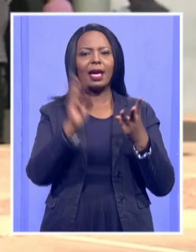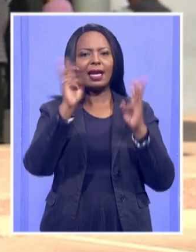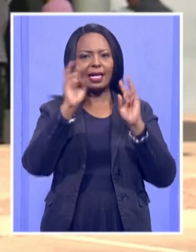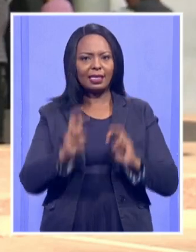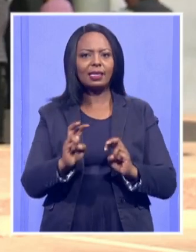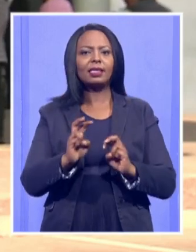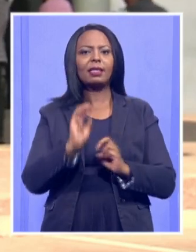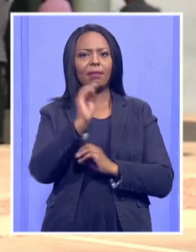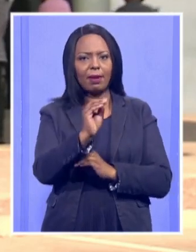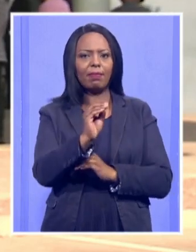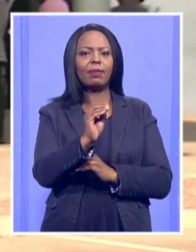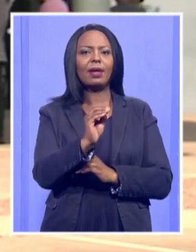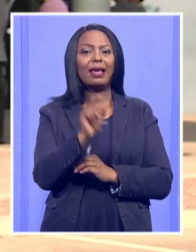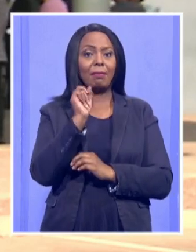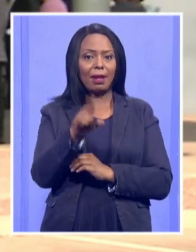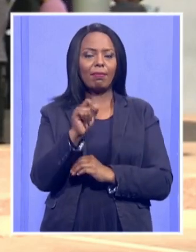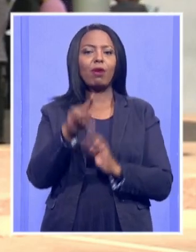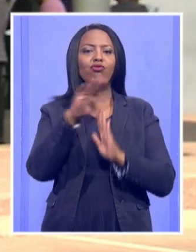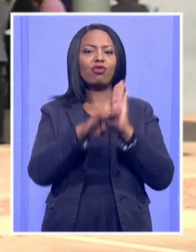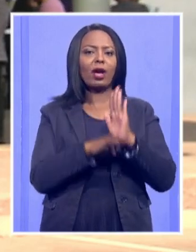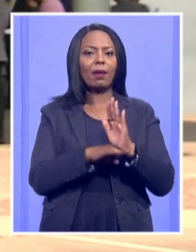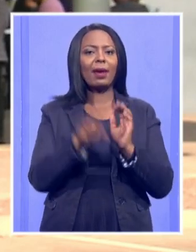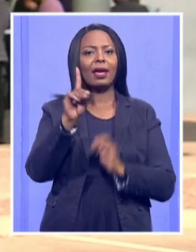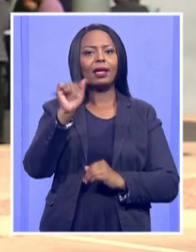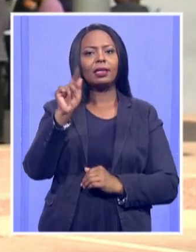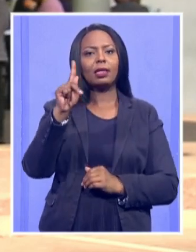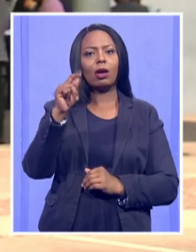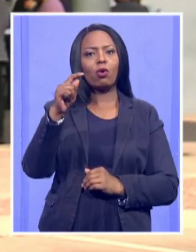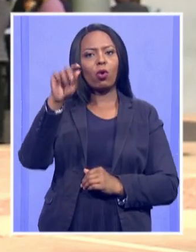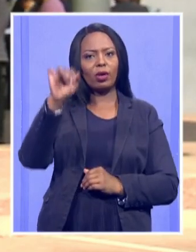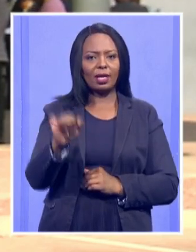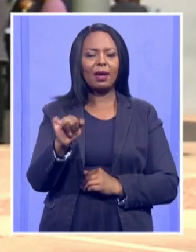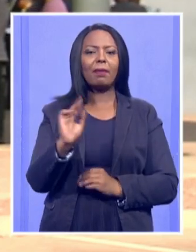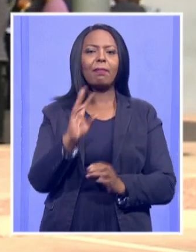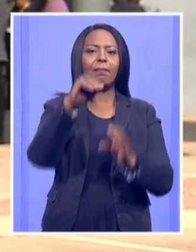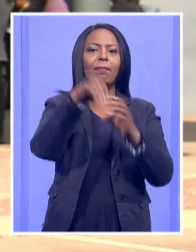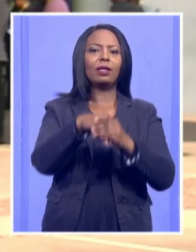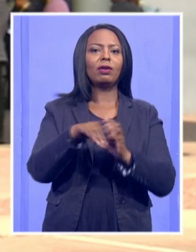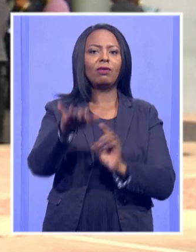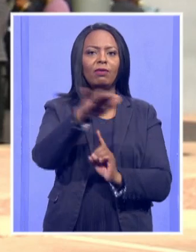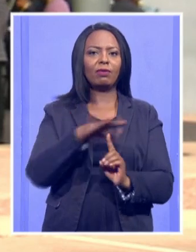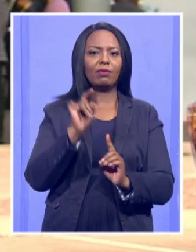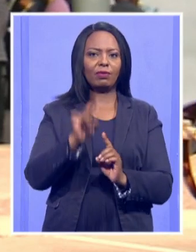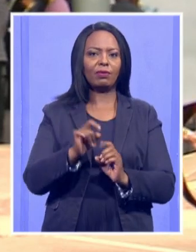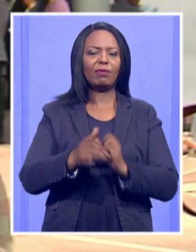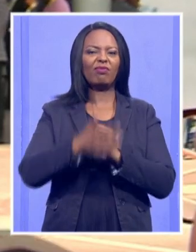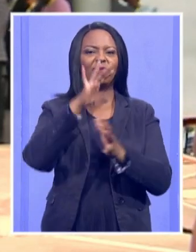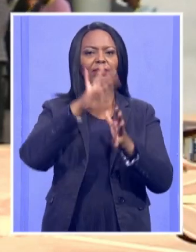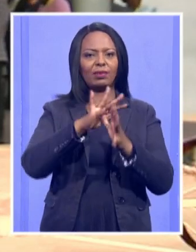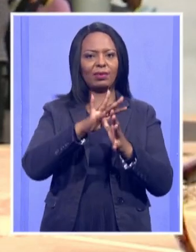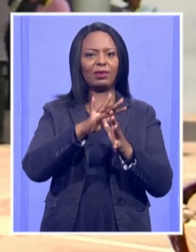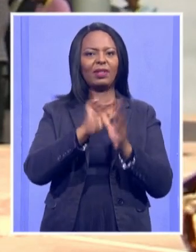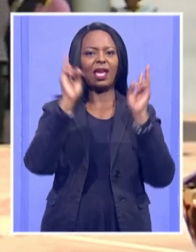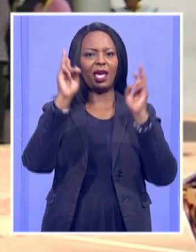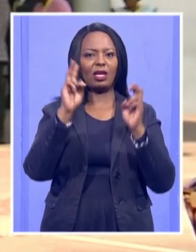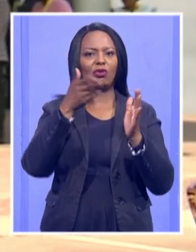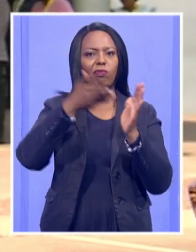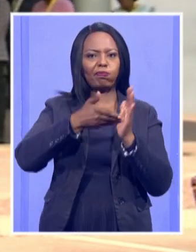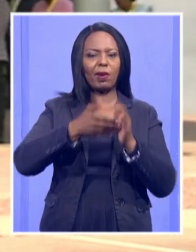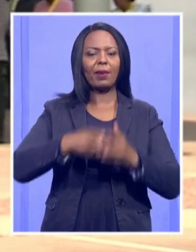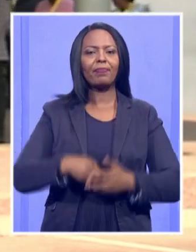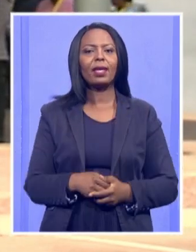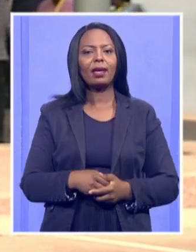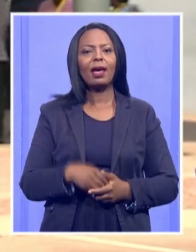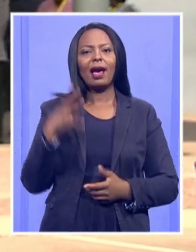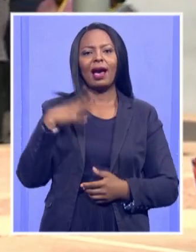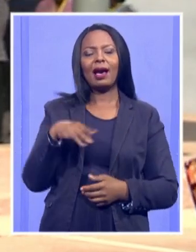the program which we are busy with, and Dakota Weg is also part and parcel of that pipeline. Now that you've put it into context,